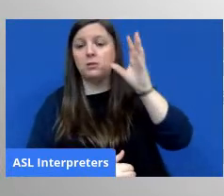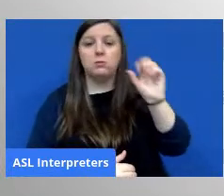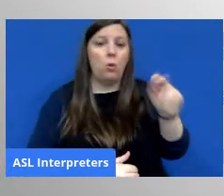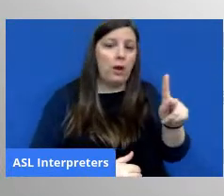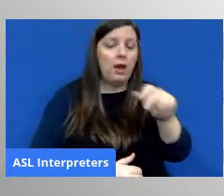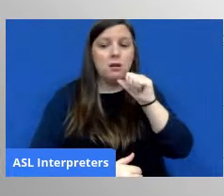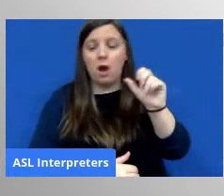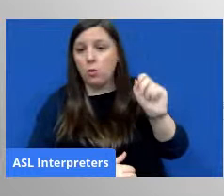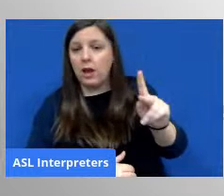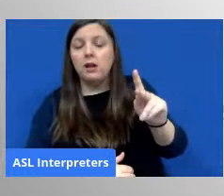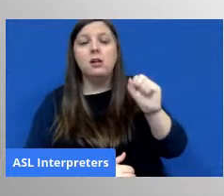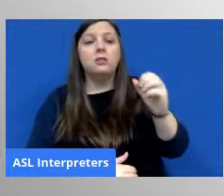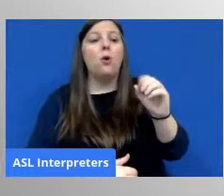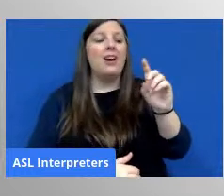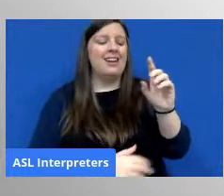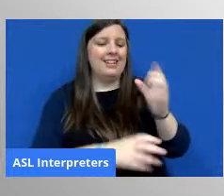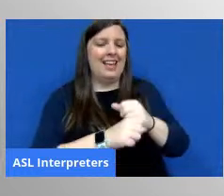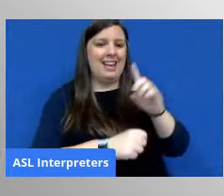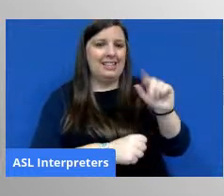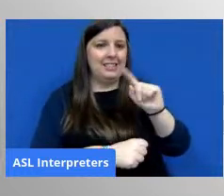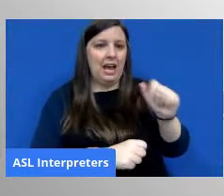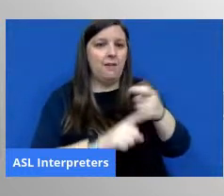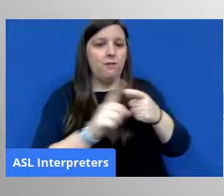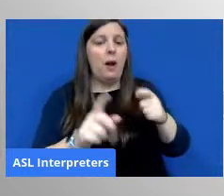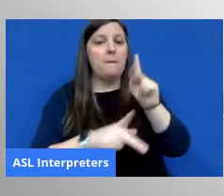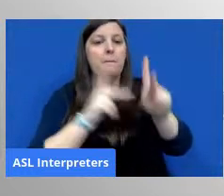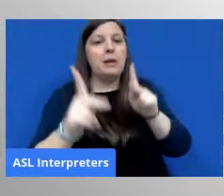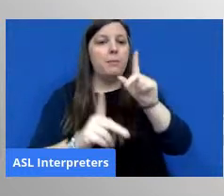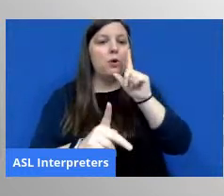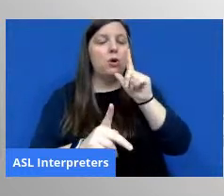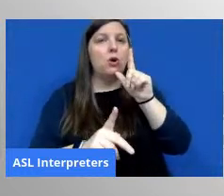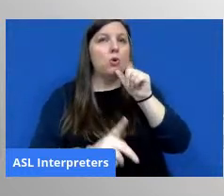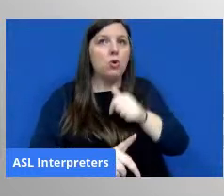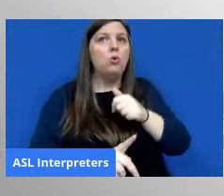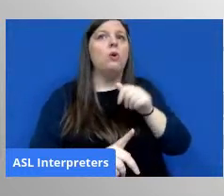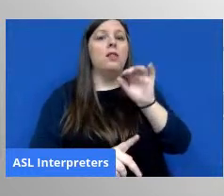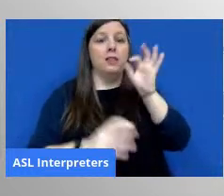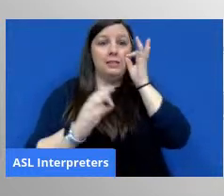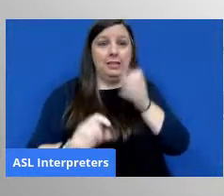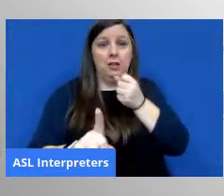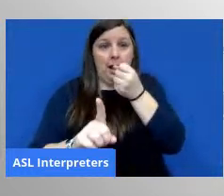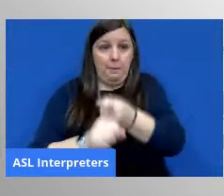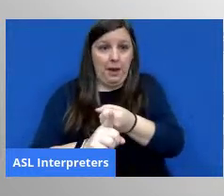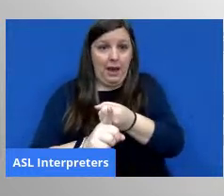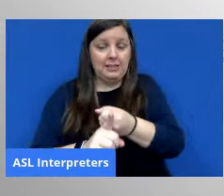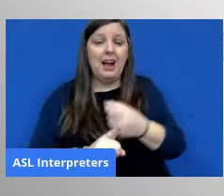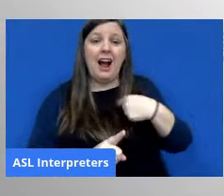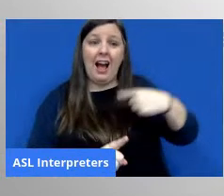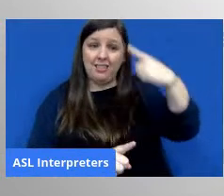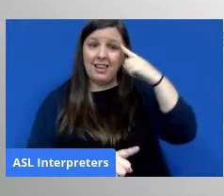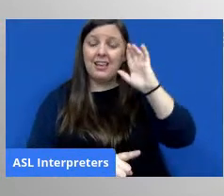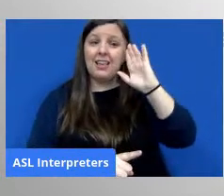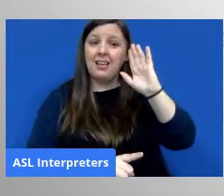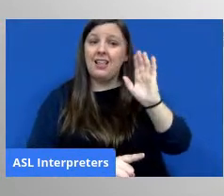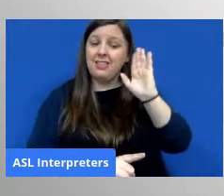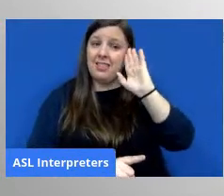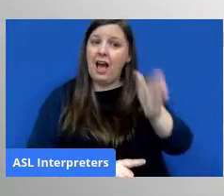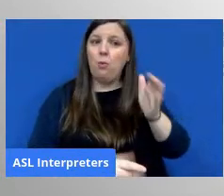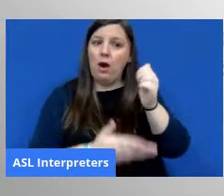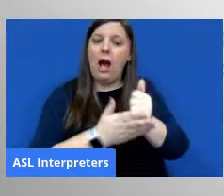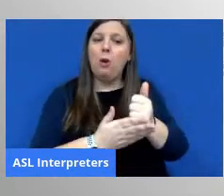getting data from the people who are impacted by the decisions that we get to make, I think, will help avoid a lot of